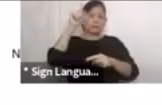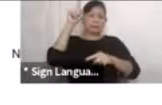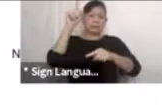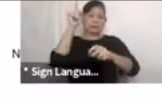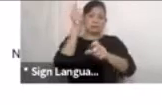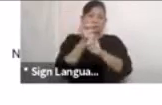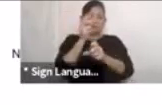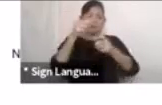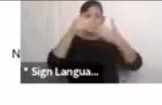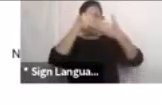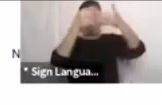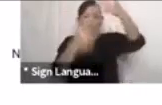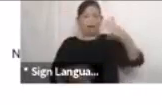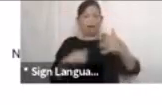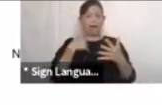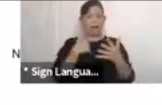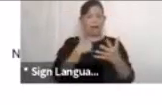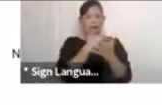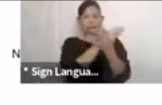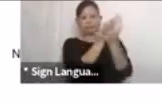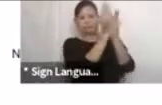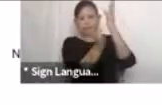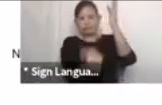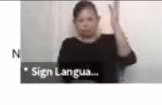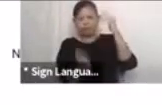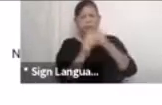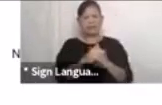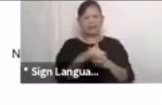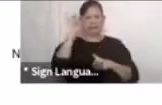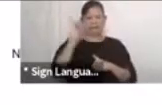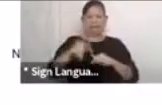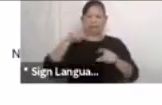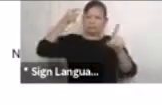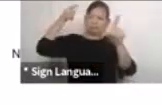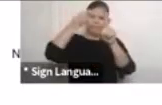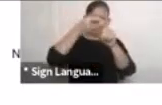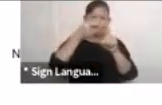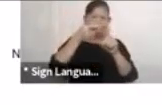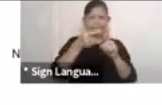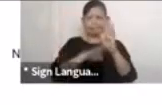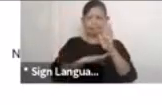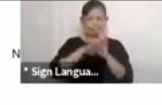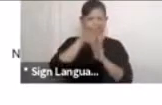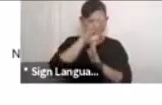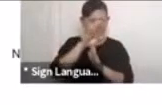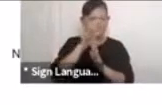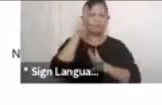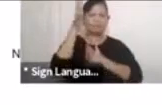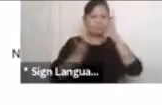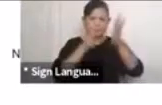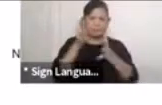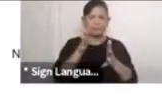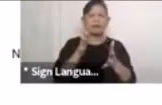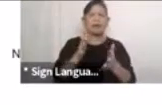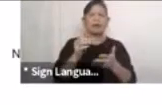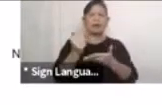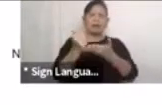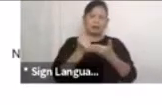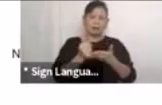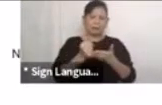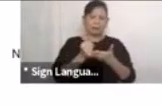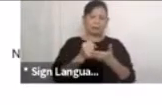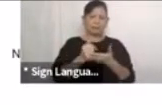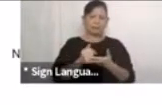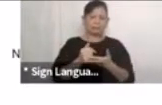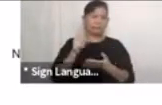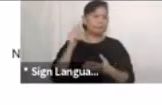and rights. So that was our first objective, to develop a sign to help people with hearing disability and service